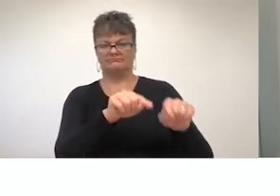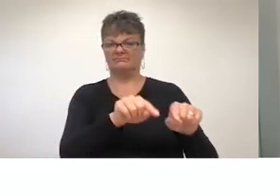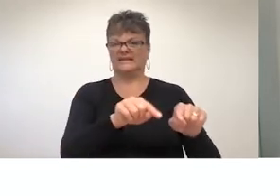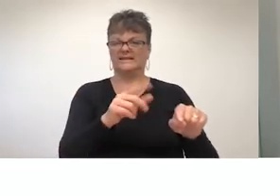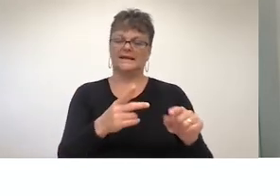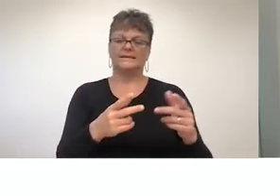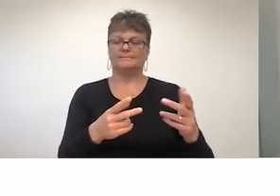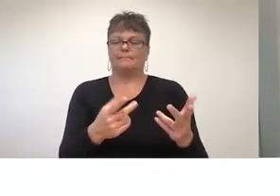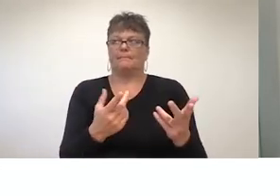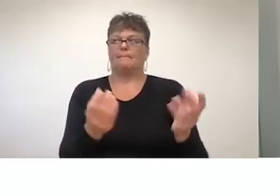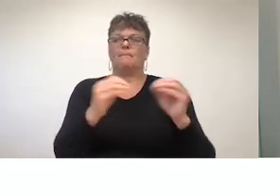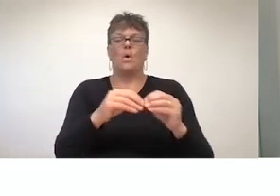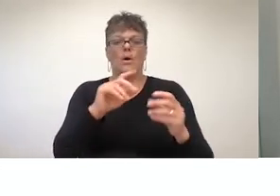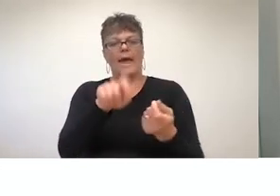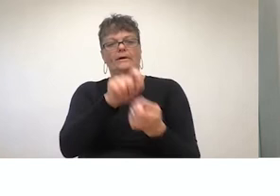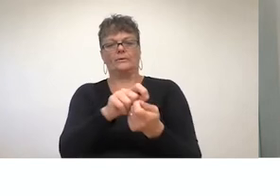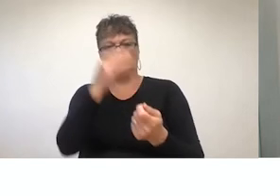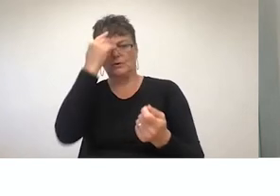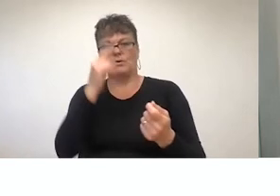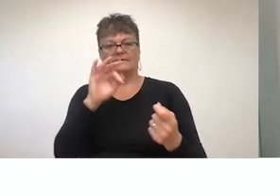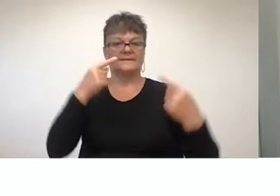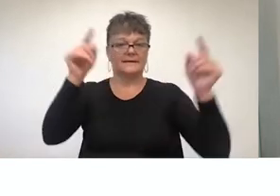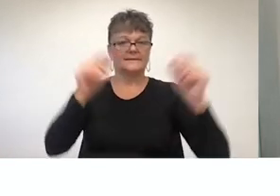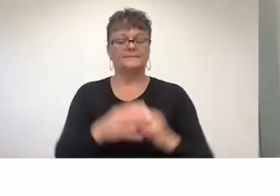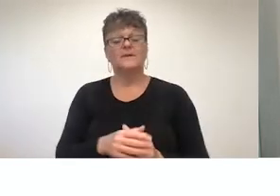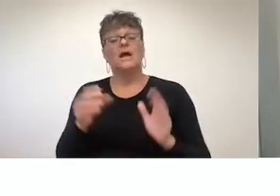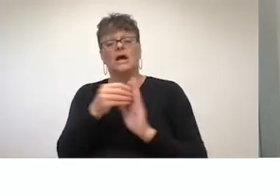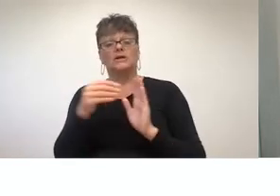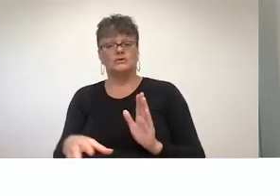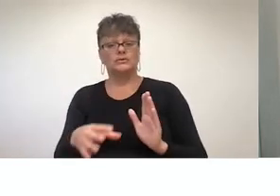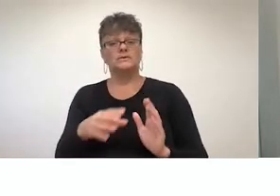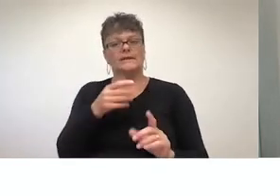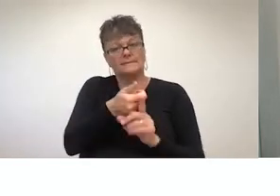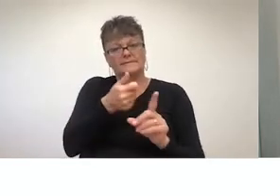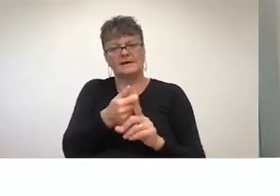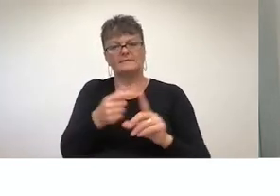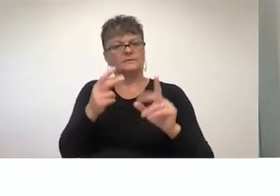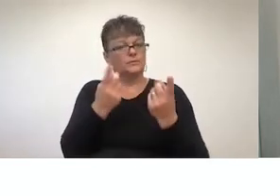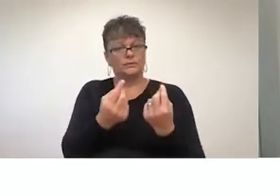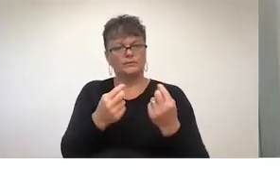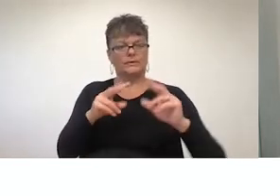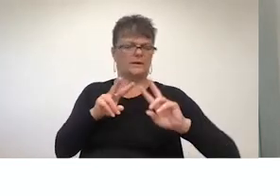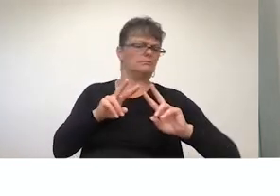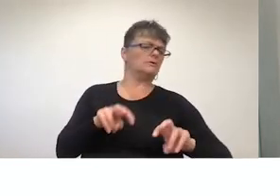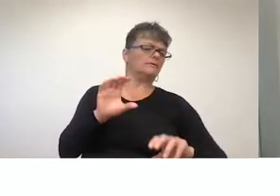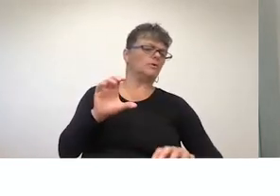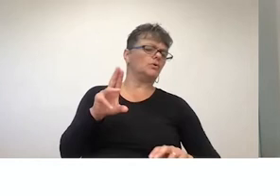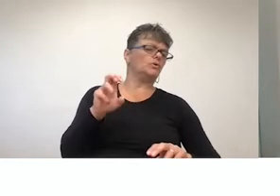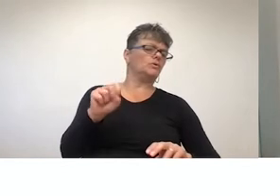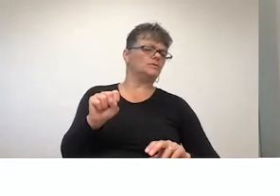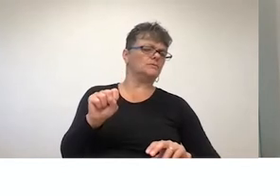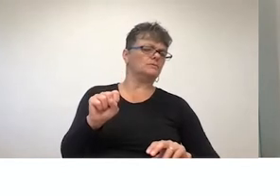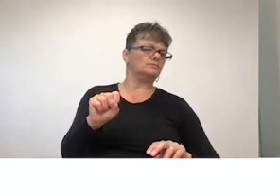as confirmation of whether they belong or not. So students of marginalized identities, students who may